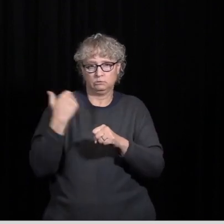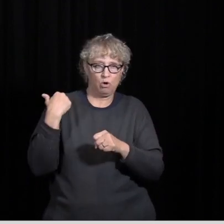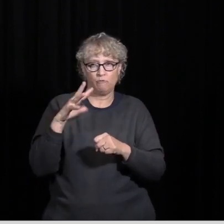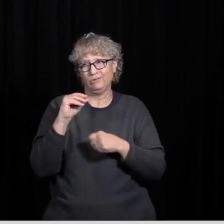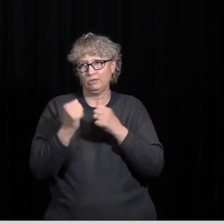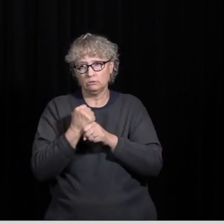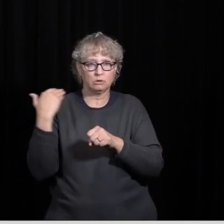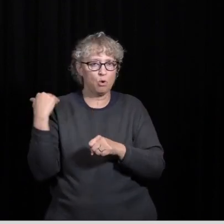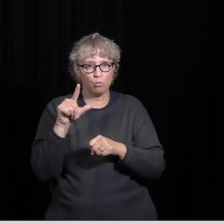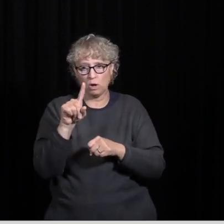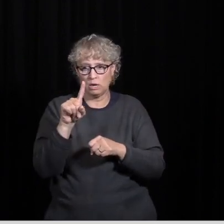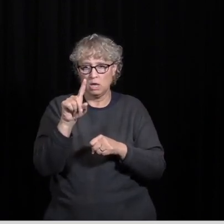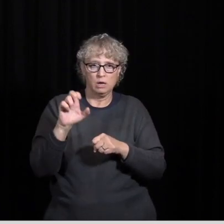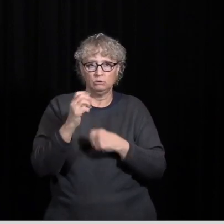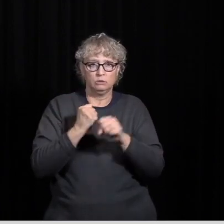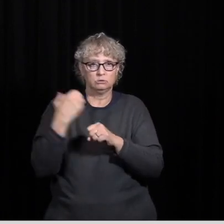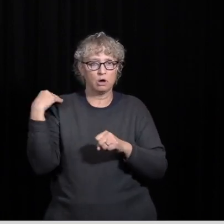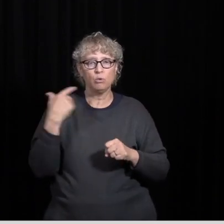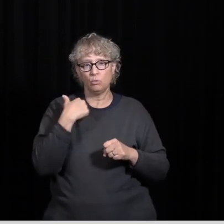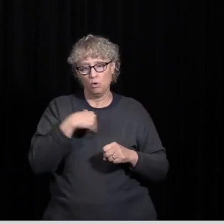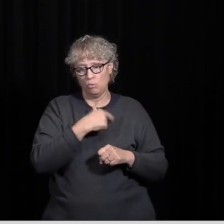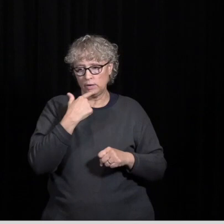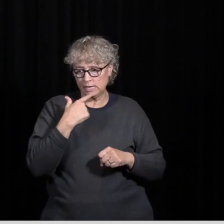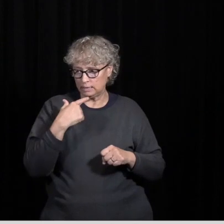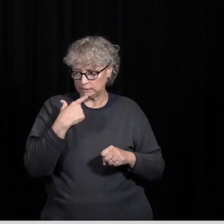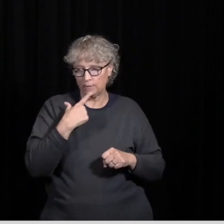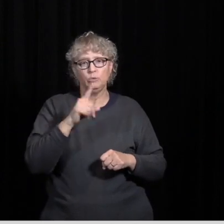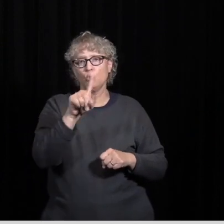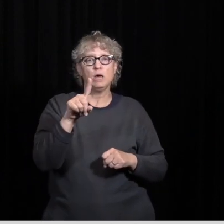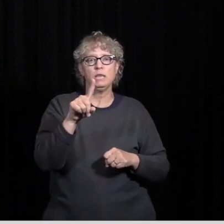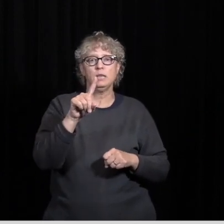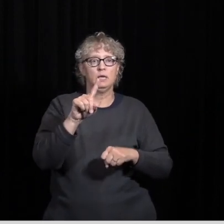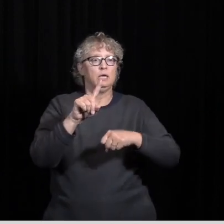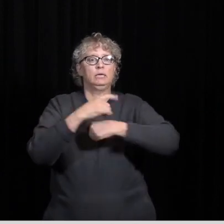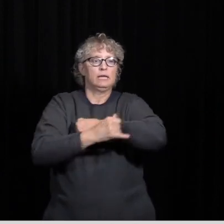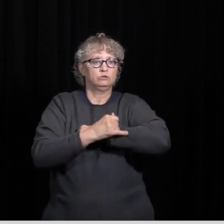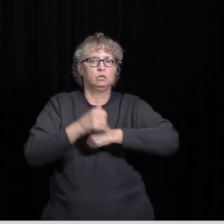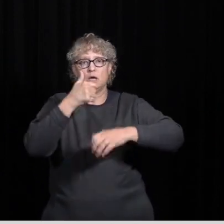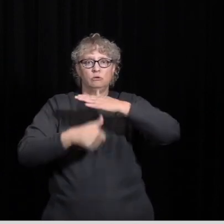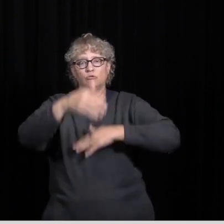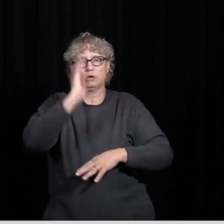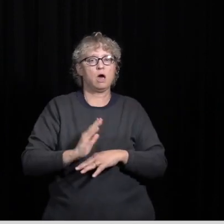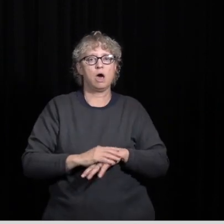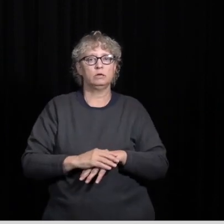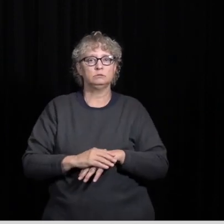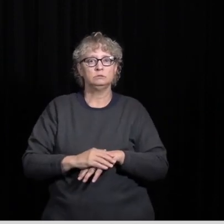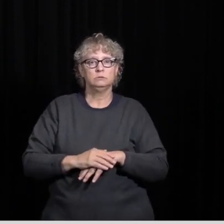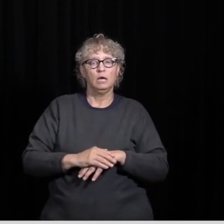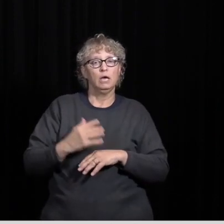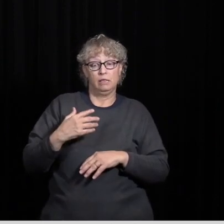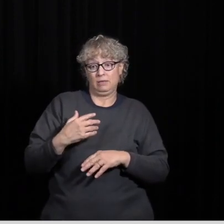50 years ago, 100 years ago, where we could say one nation under God. And what we meant was one nation under God